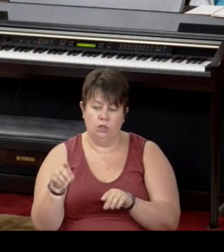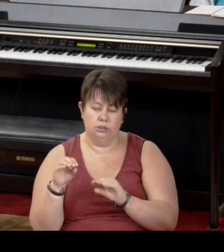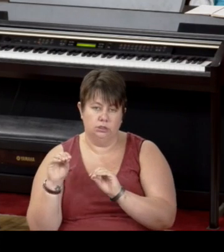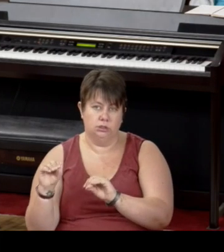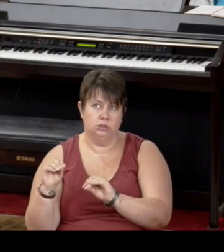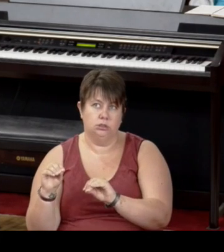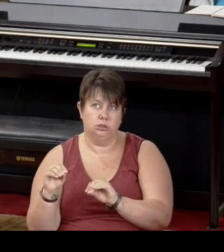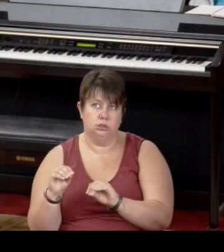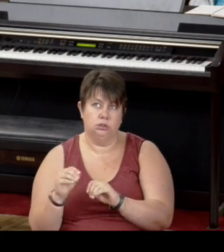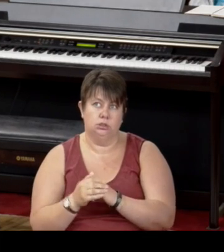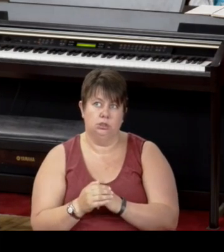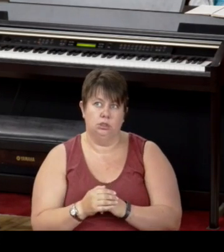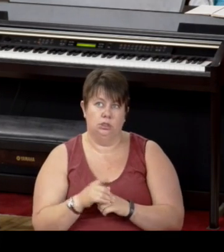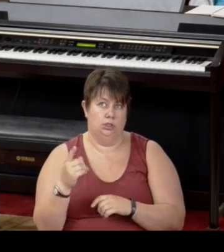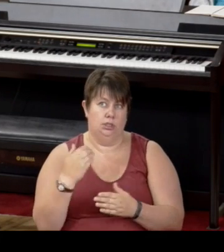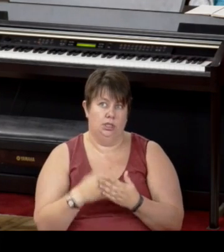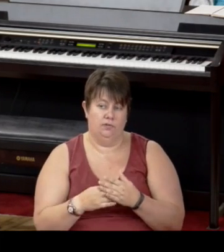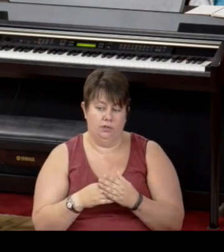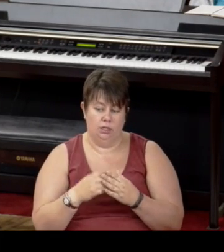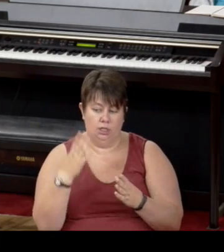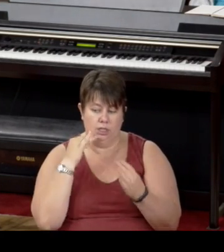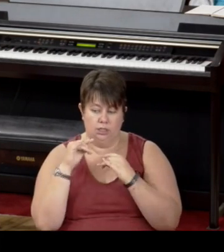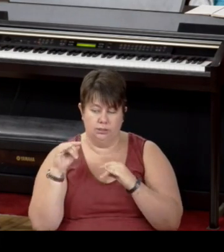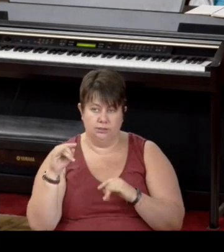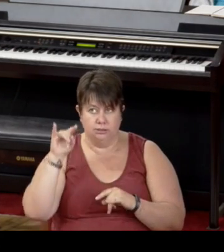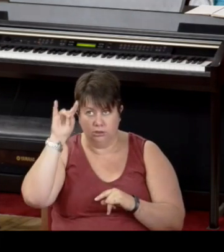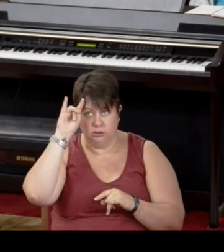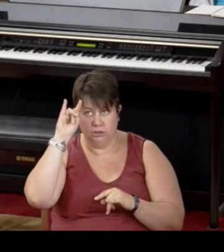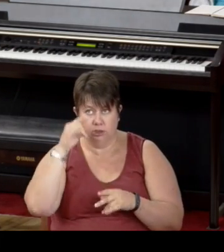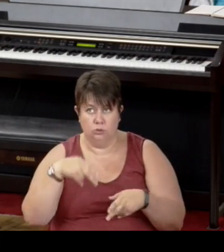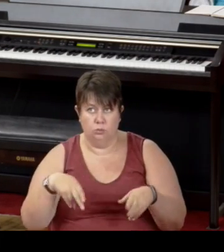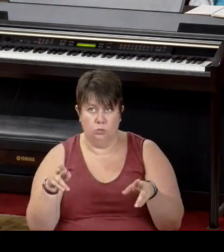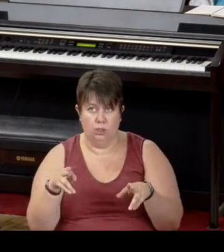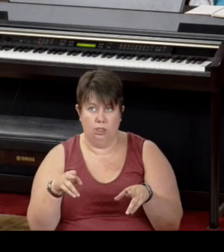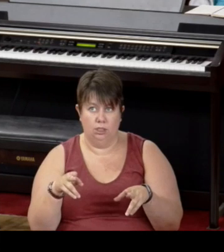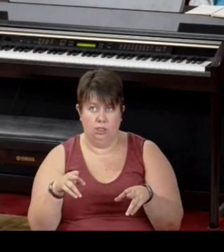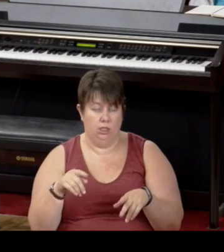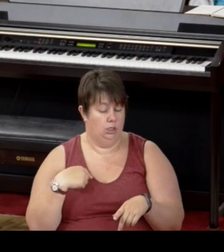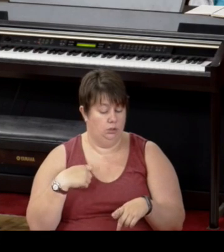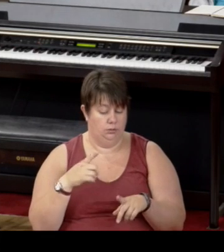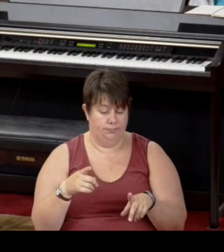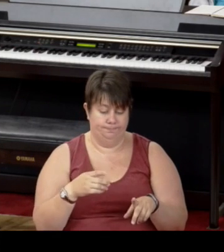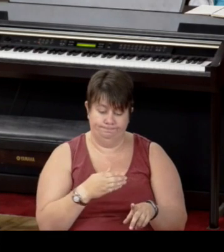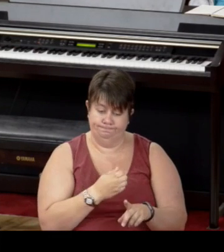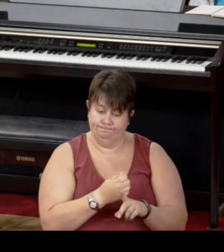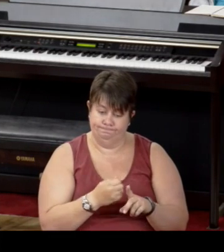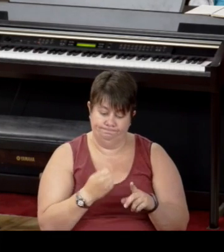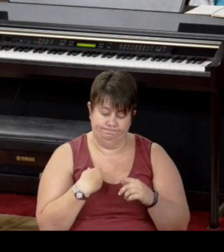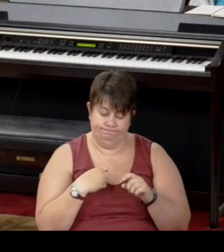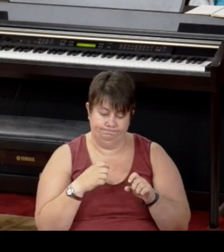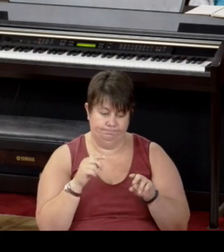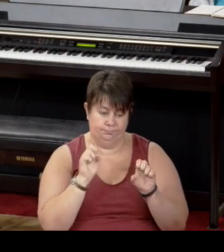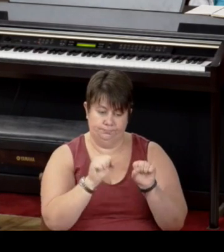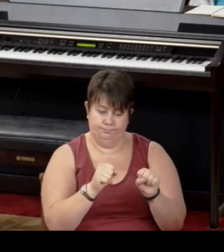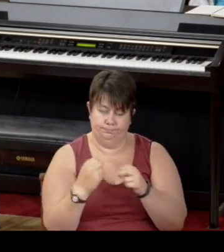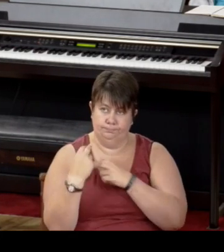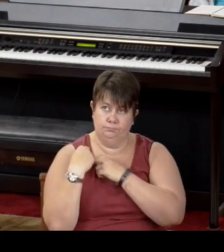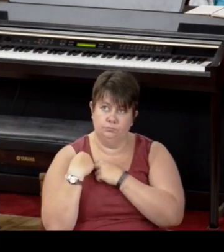not learned Satan's so-called deep secrets, I will not impose any other burden on